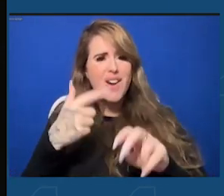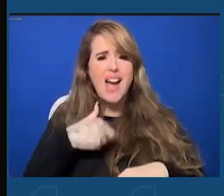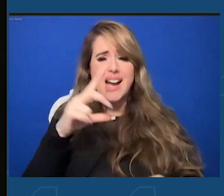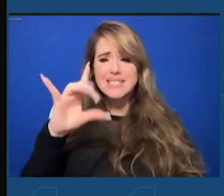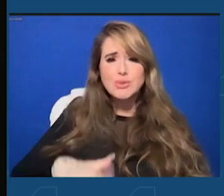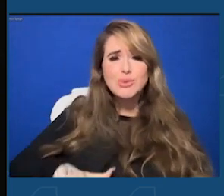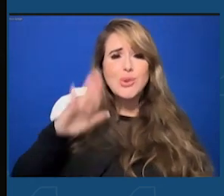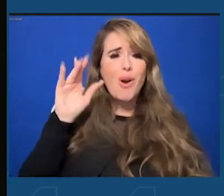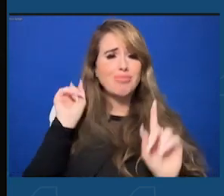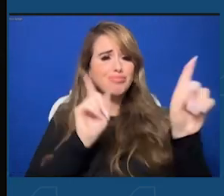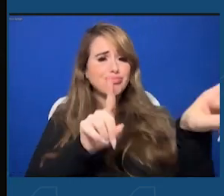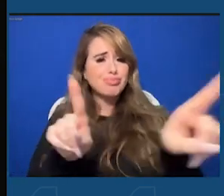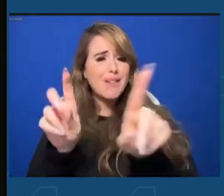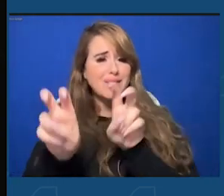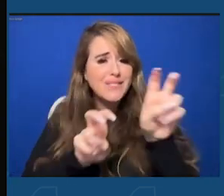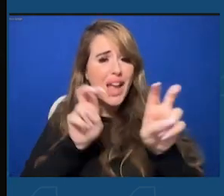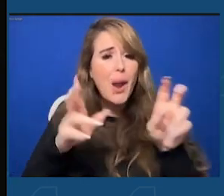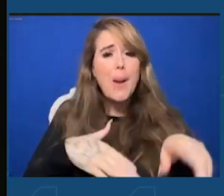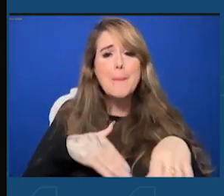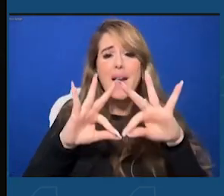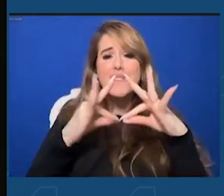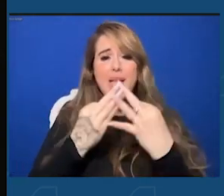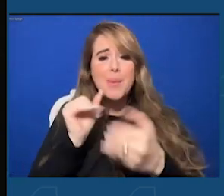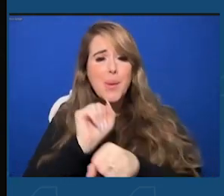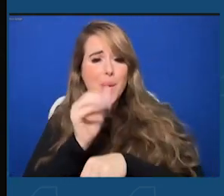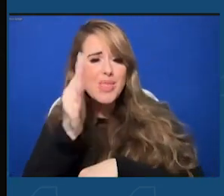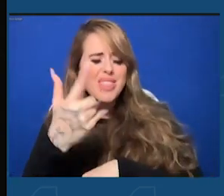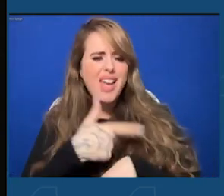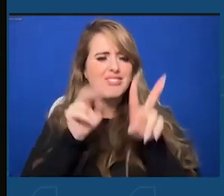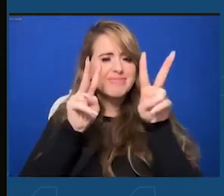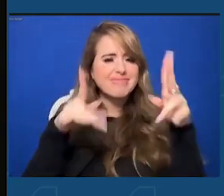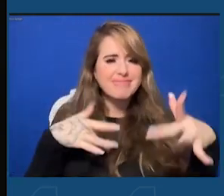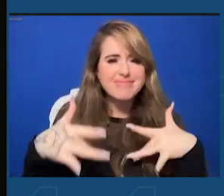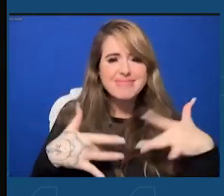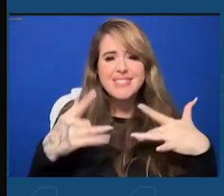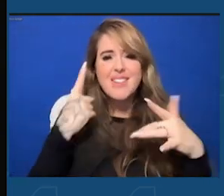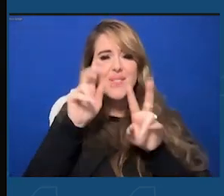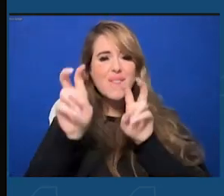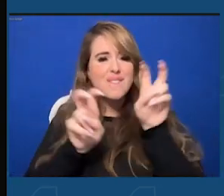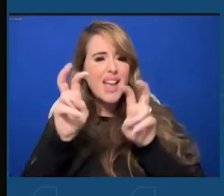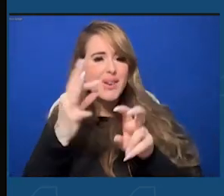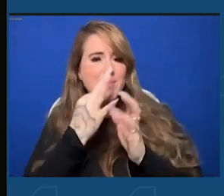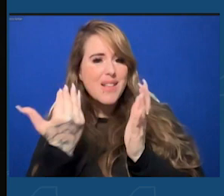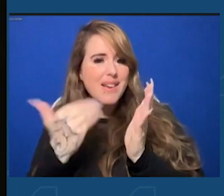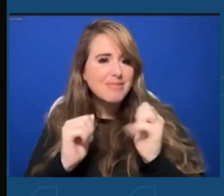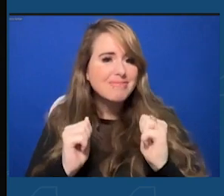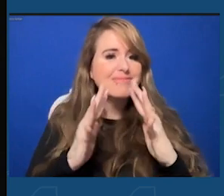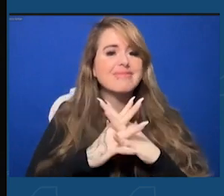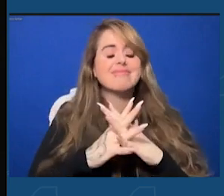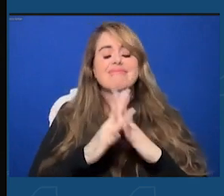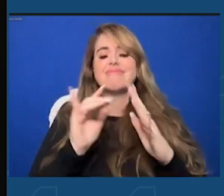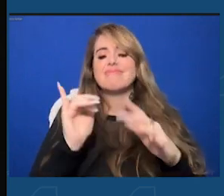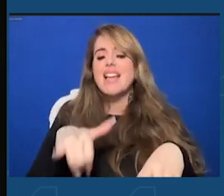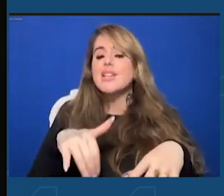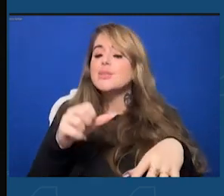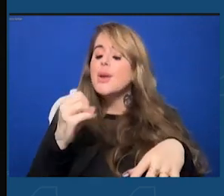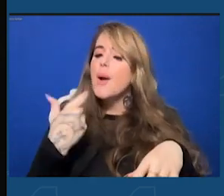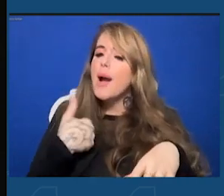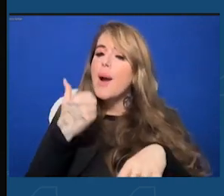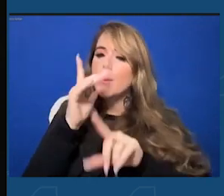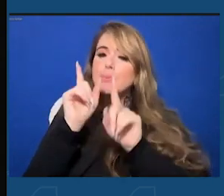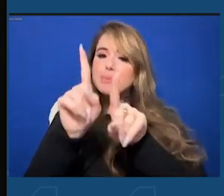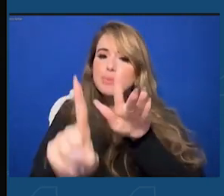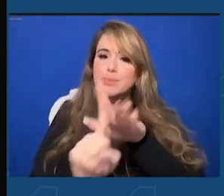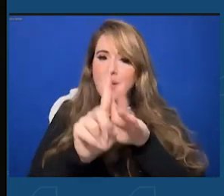my family members worked there, couldn't wait for the fair to come to town. So I'll be out there at the fairs, I'll